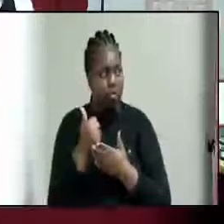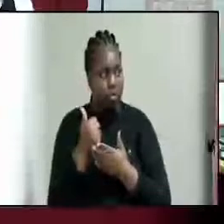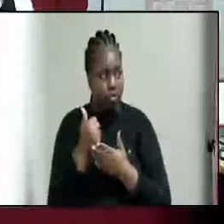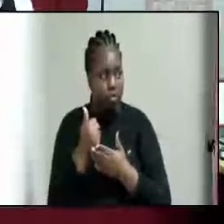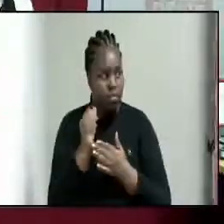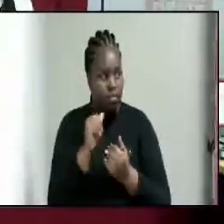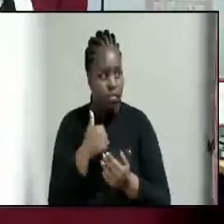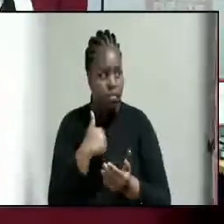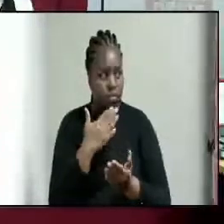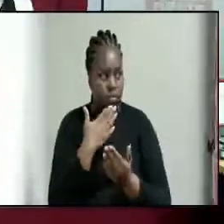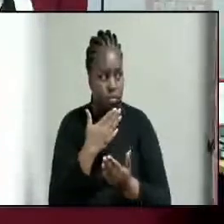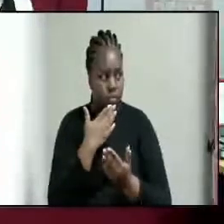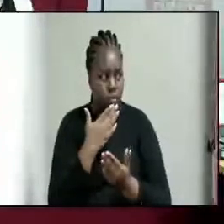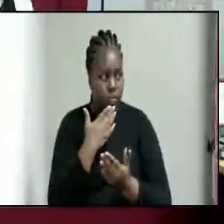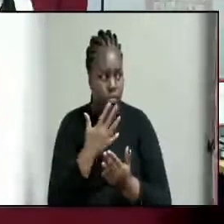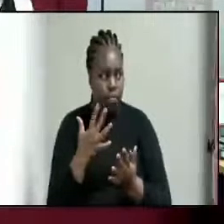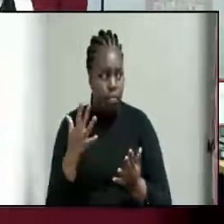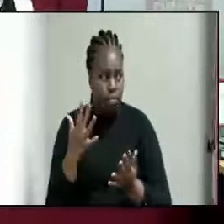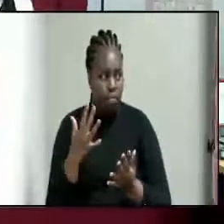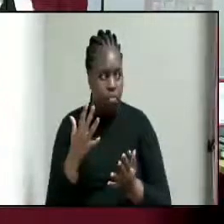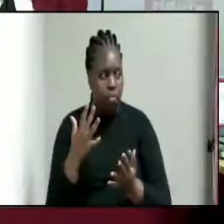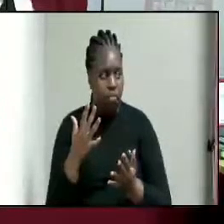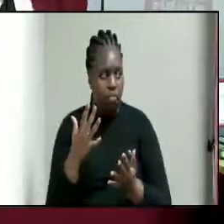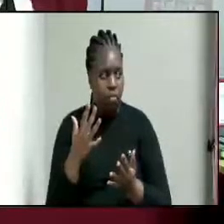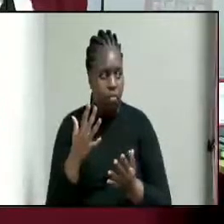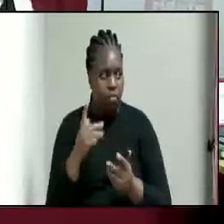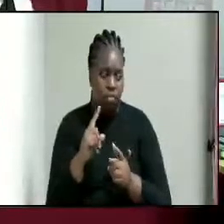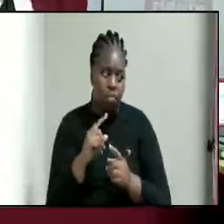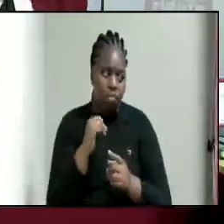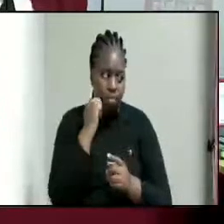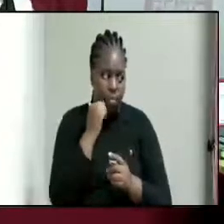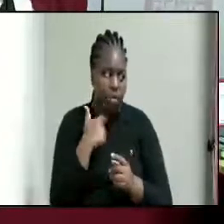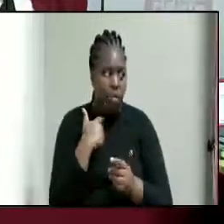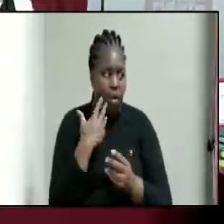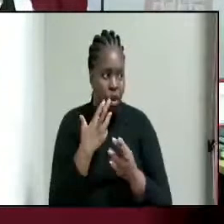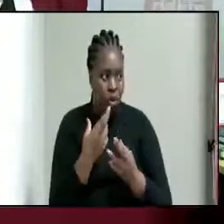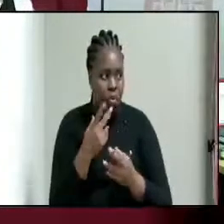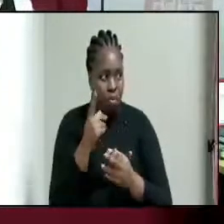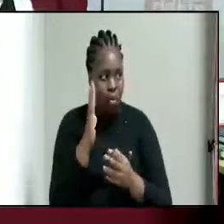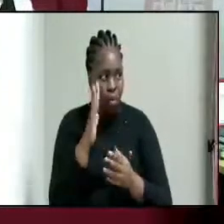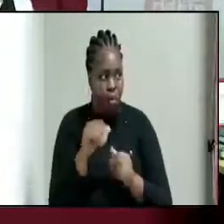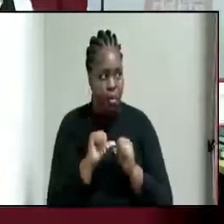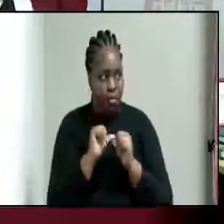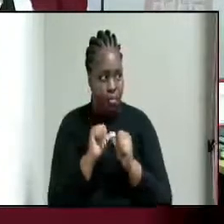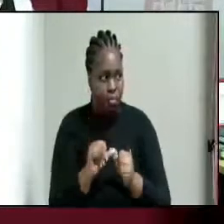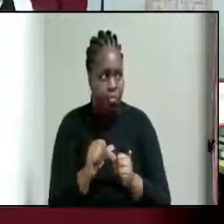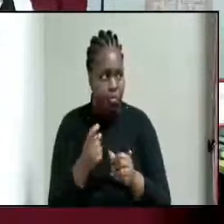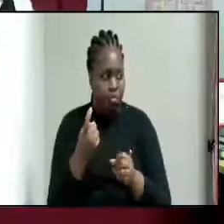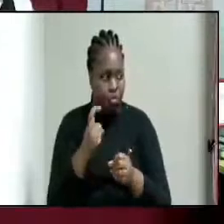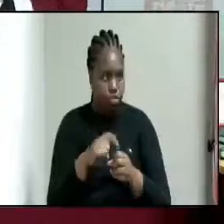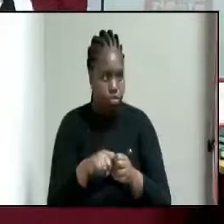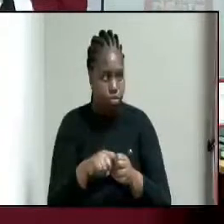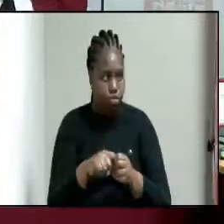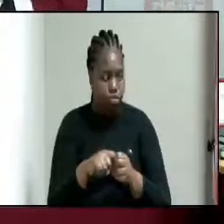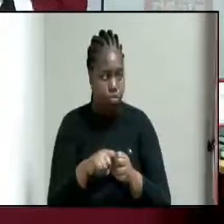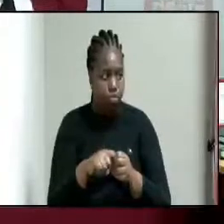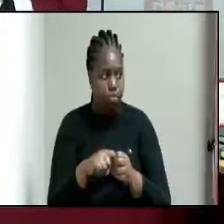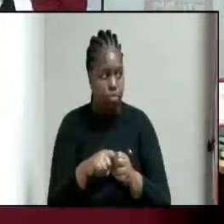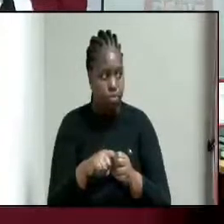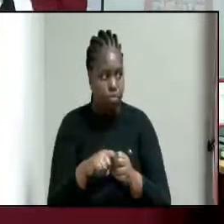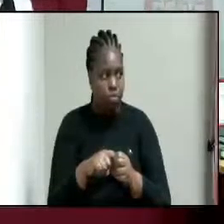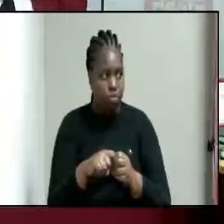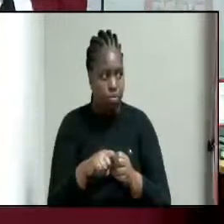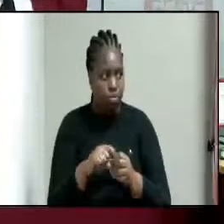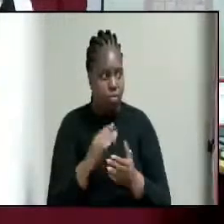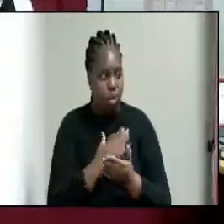we are thanking you and excusing you, but we do hope that you keep on tuning in for